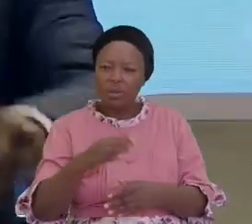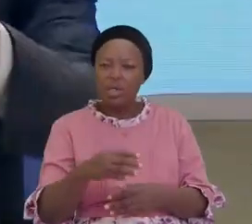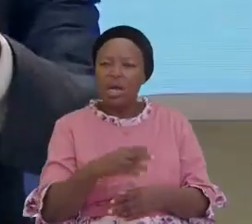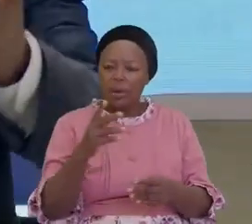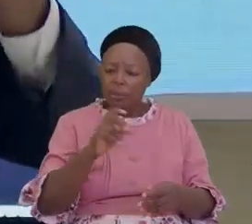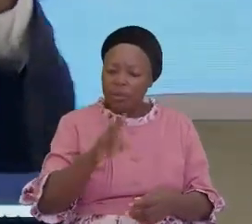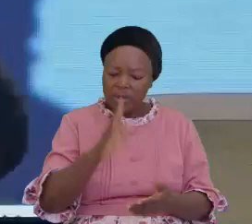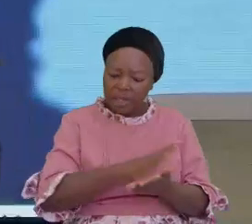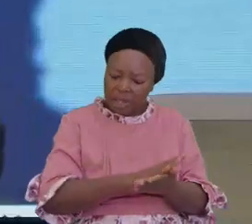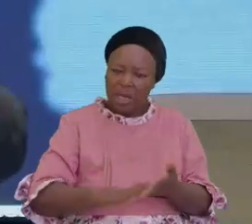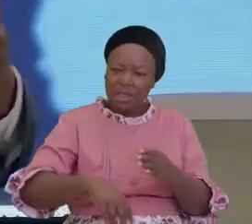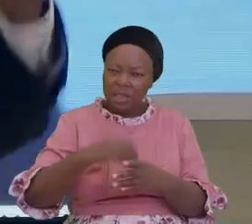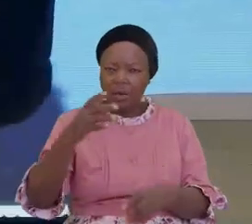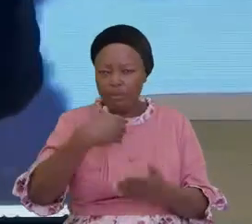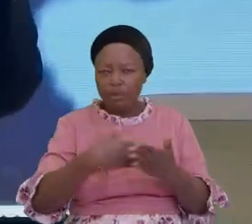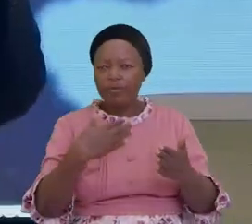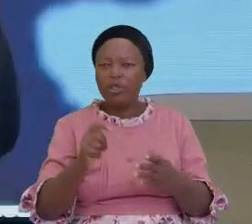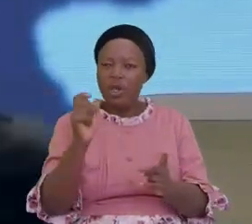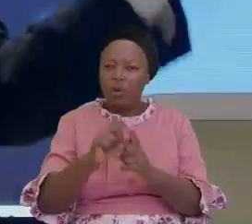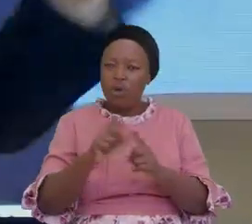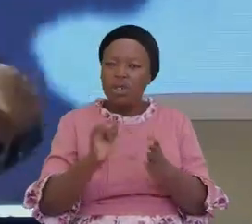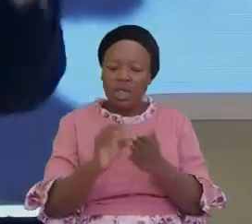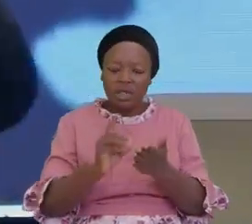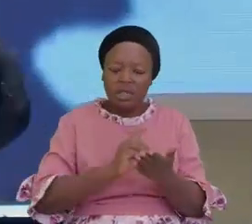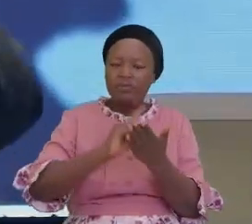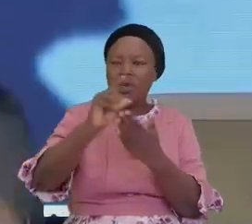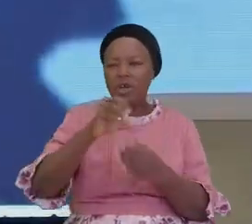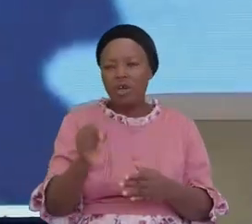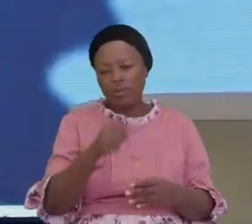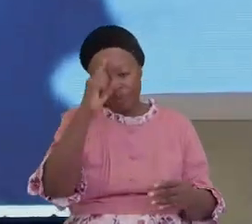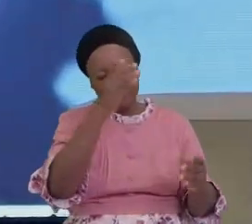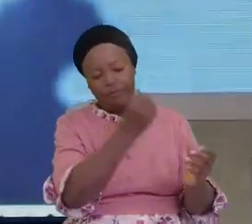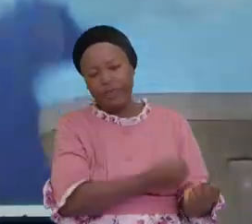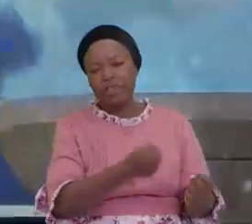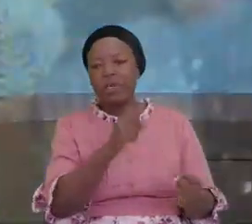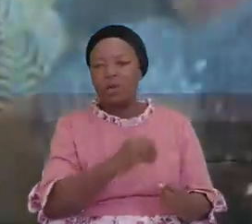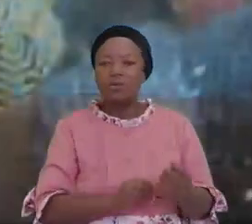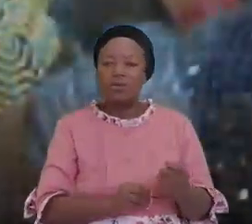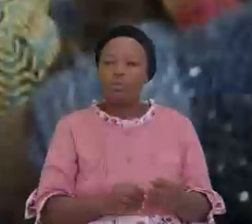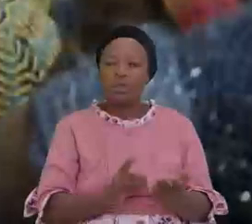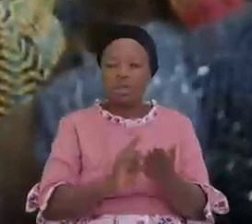out before the word that develops faith will take root in your life.